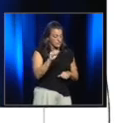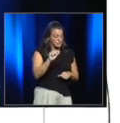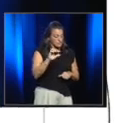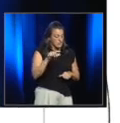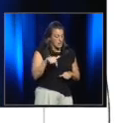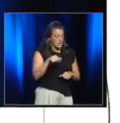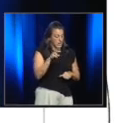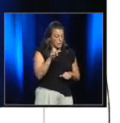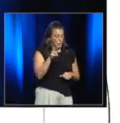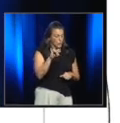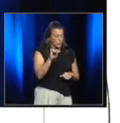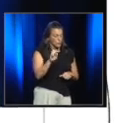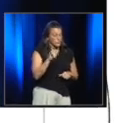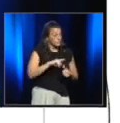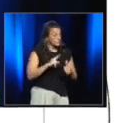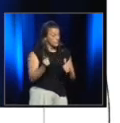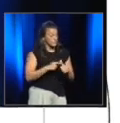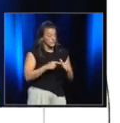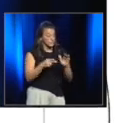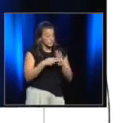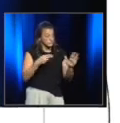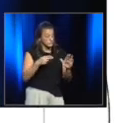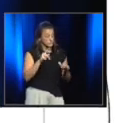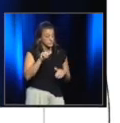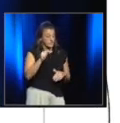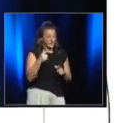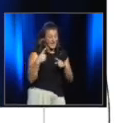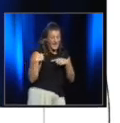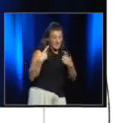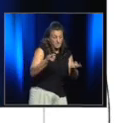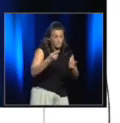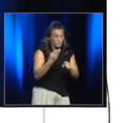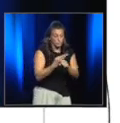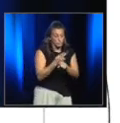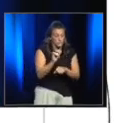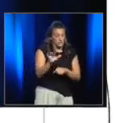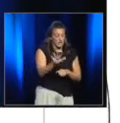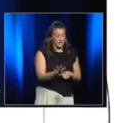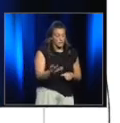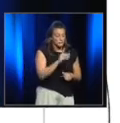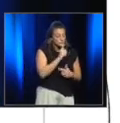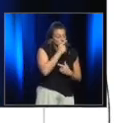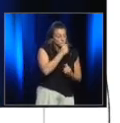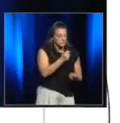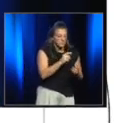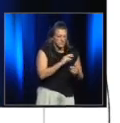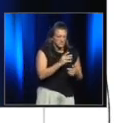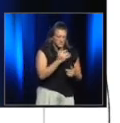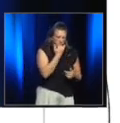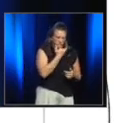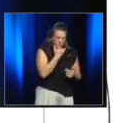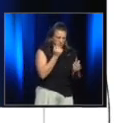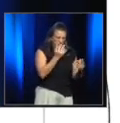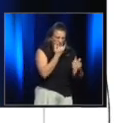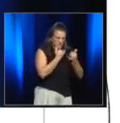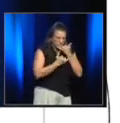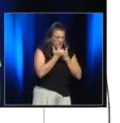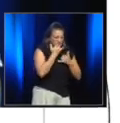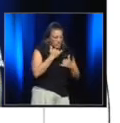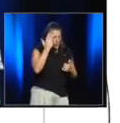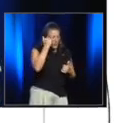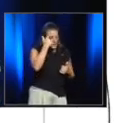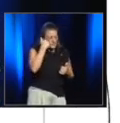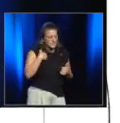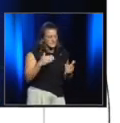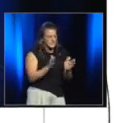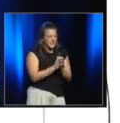first satellite tag we'd ever deployed. It was an interesting tag for all the wrong reasons. The seal stayed on the beach and we got